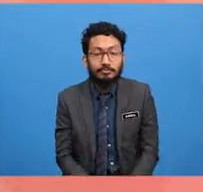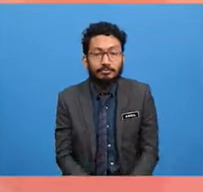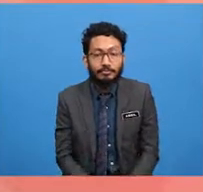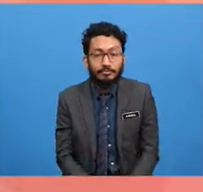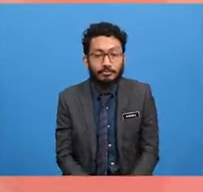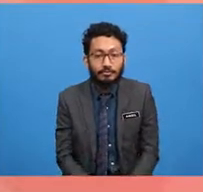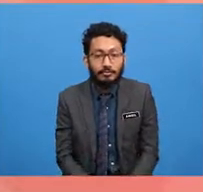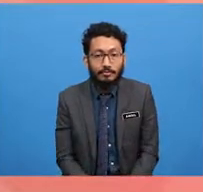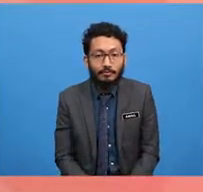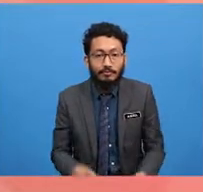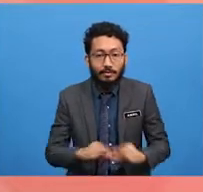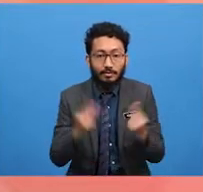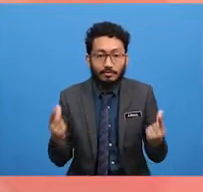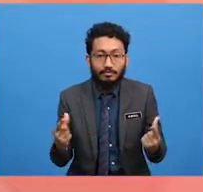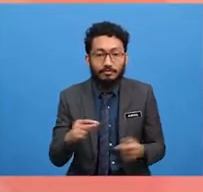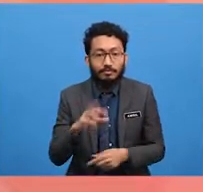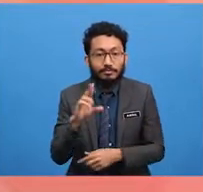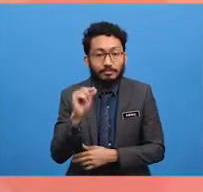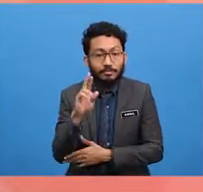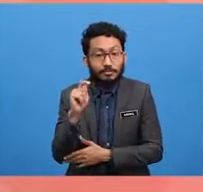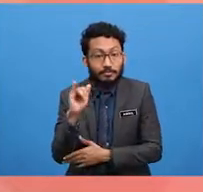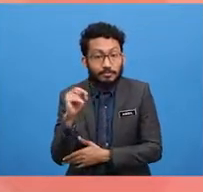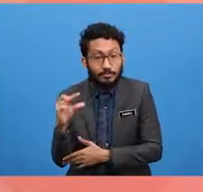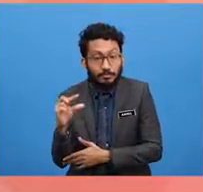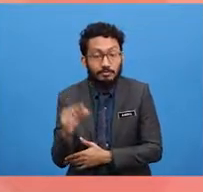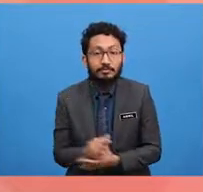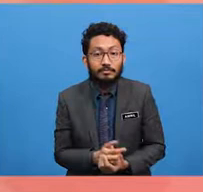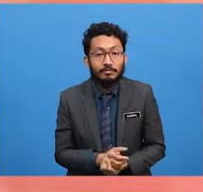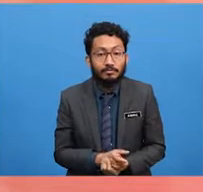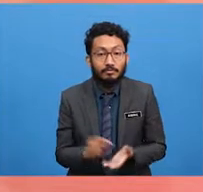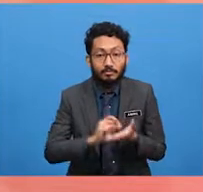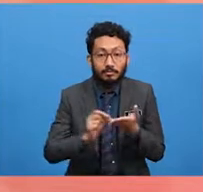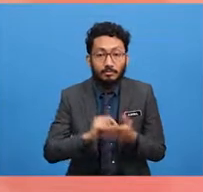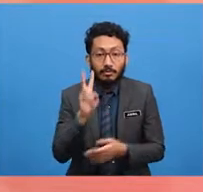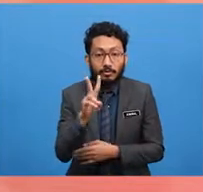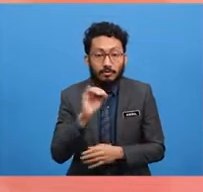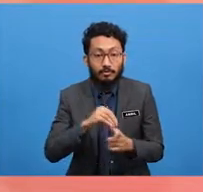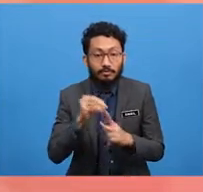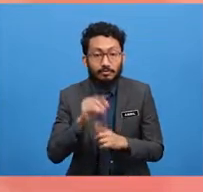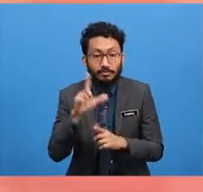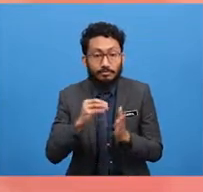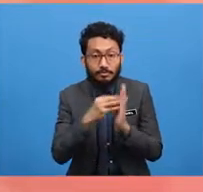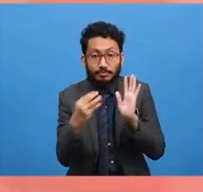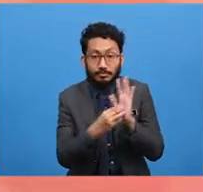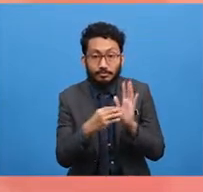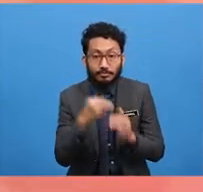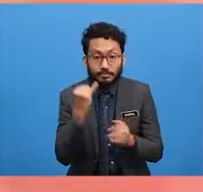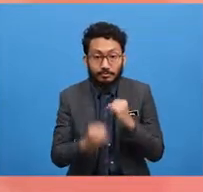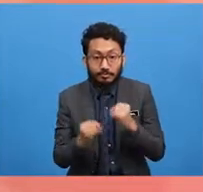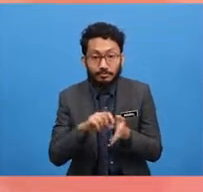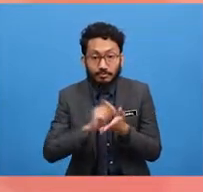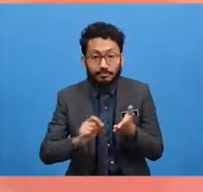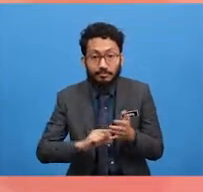name. Write in two or three paragraphs here. And lastly, sign off using your first